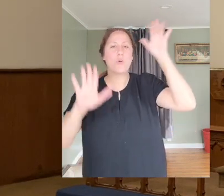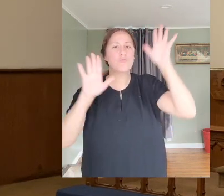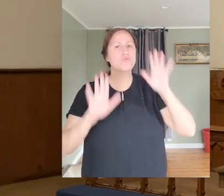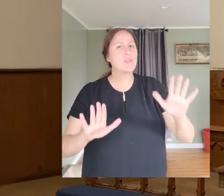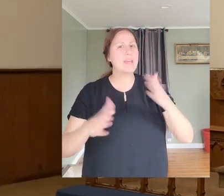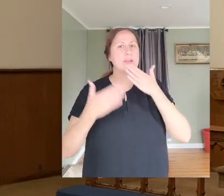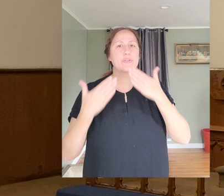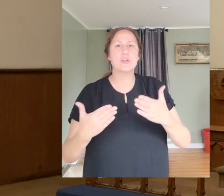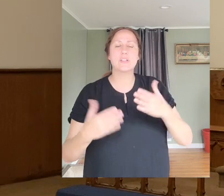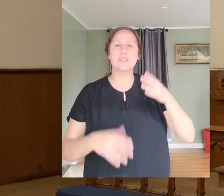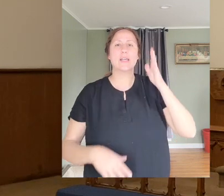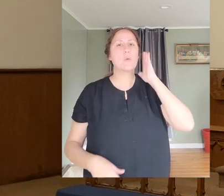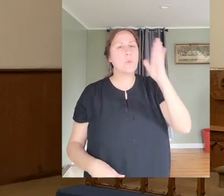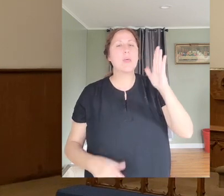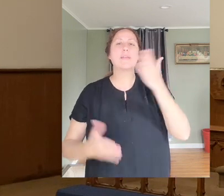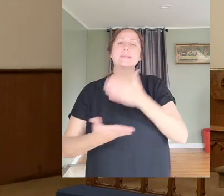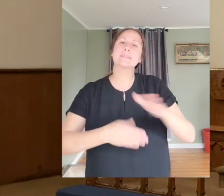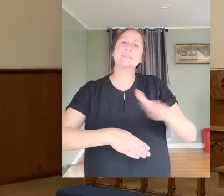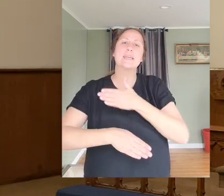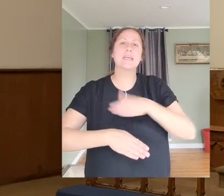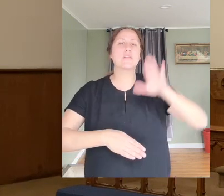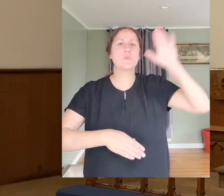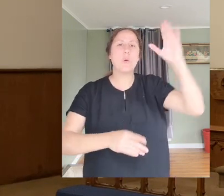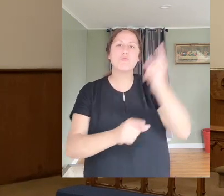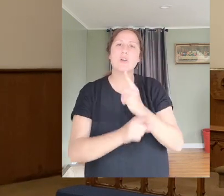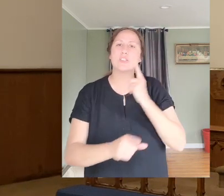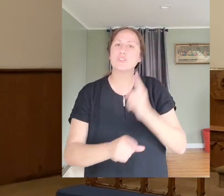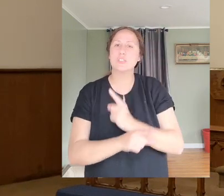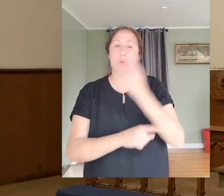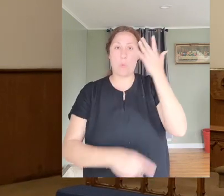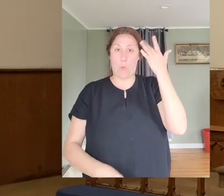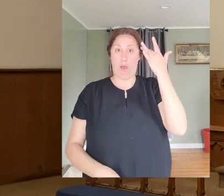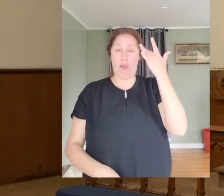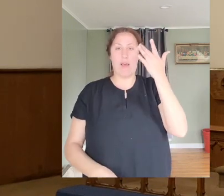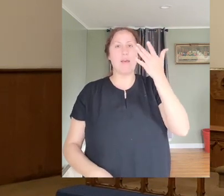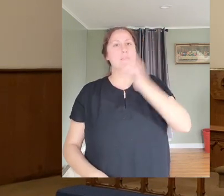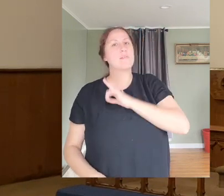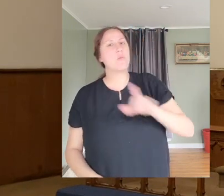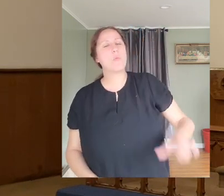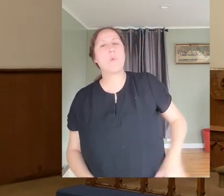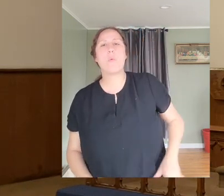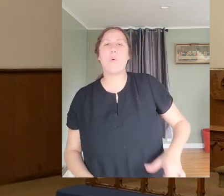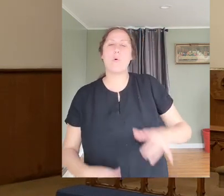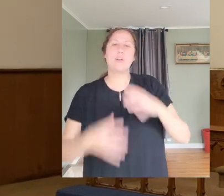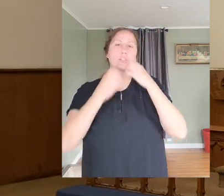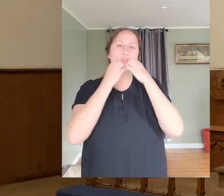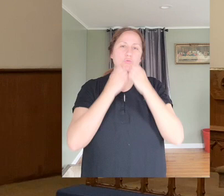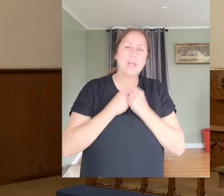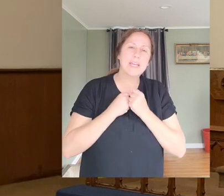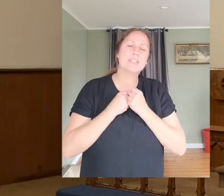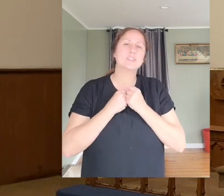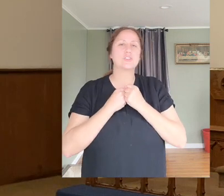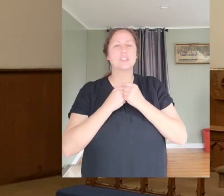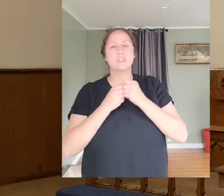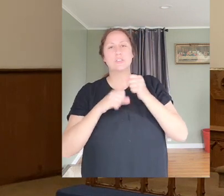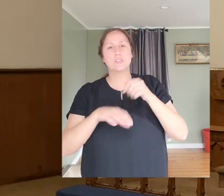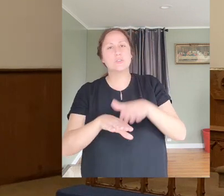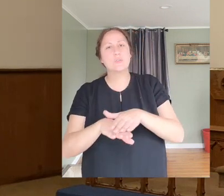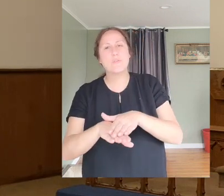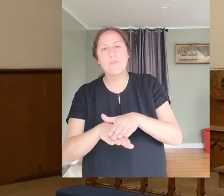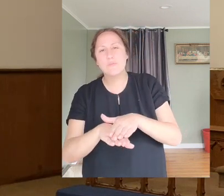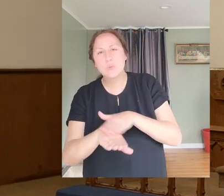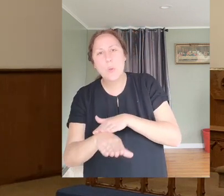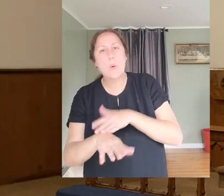your righteousness. For the Lord is gracious and full of compassion, slow to